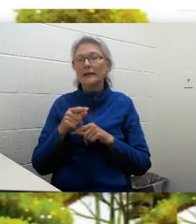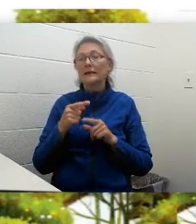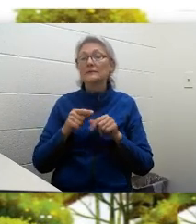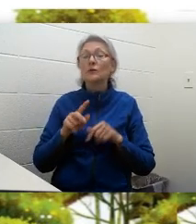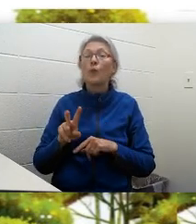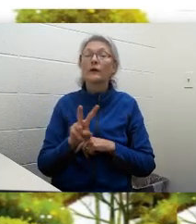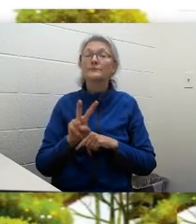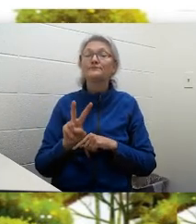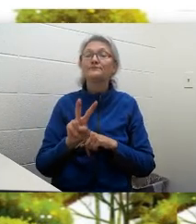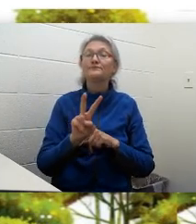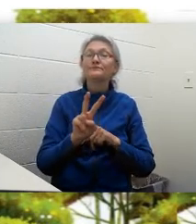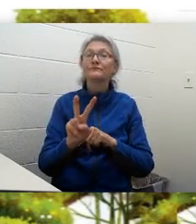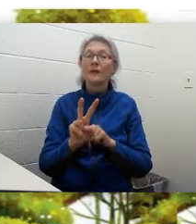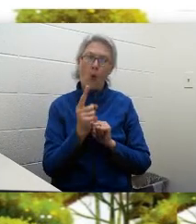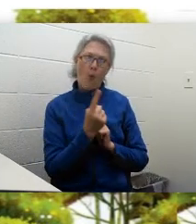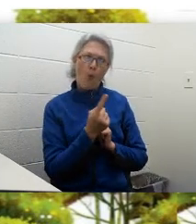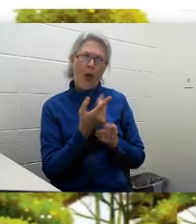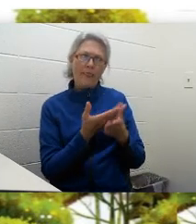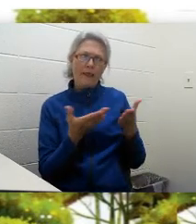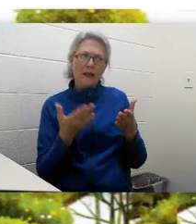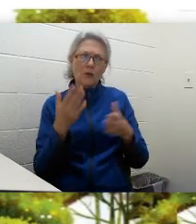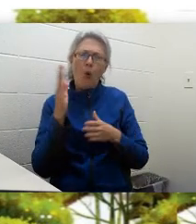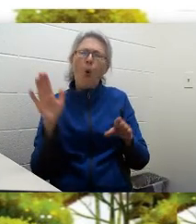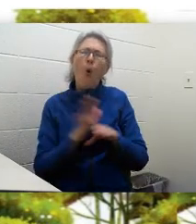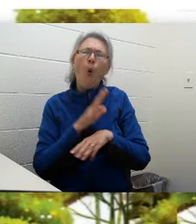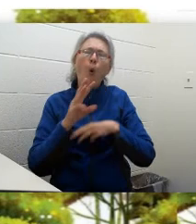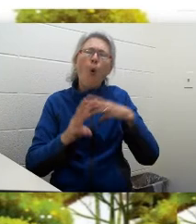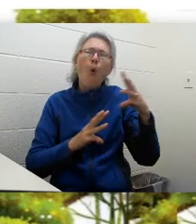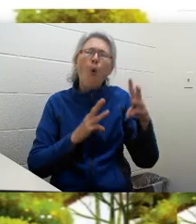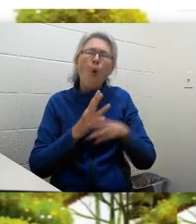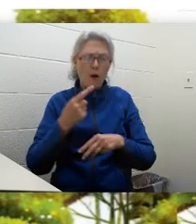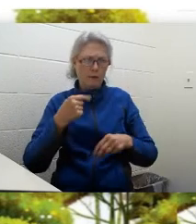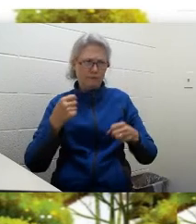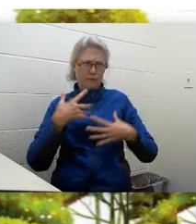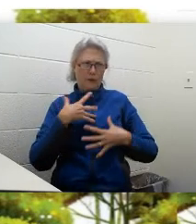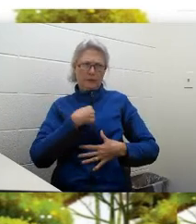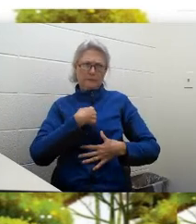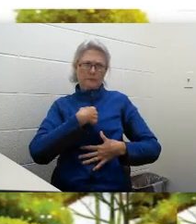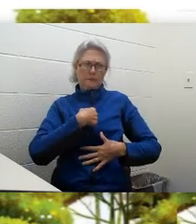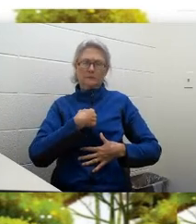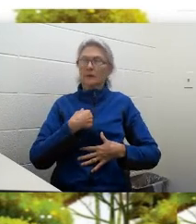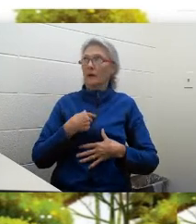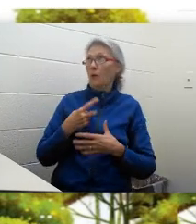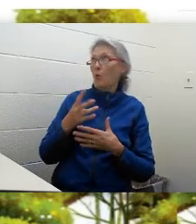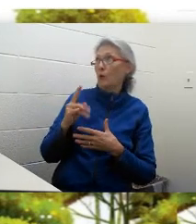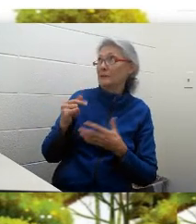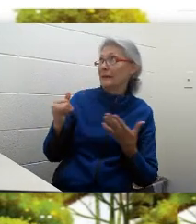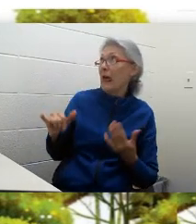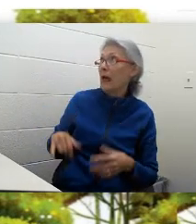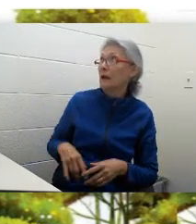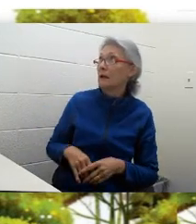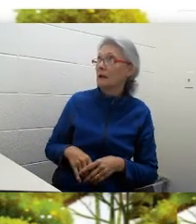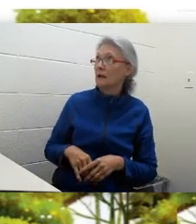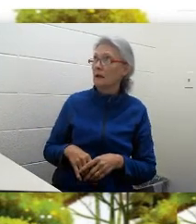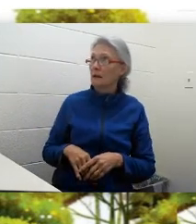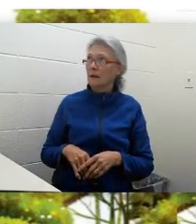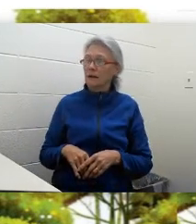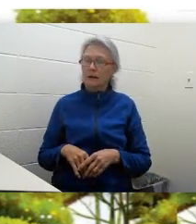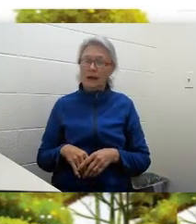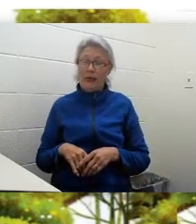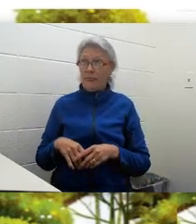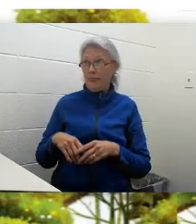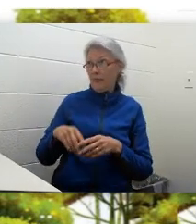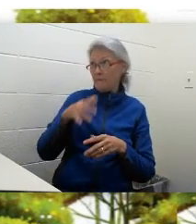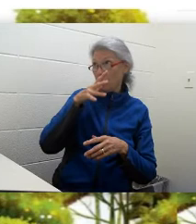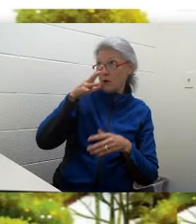along. There is only one thing in the world I am afraid of. What is that? Asked Dorothy. The Munchkin farmer